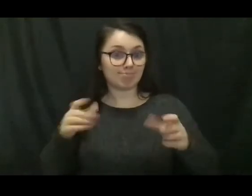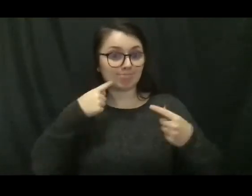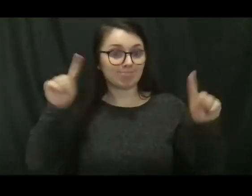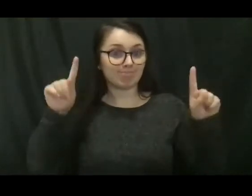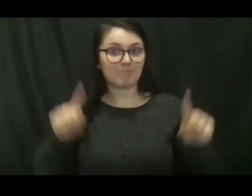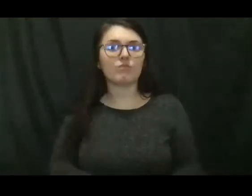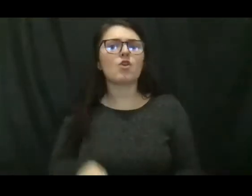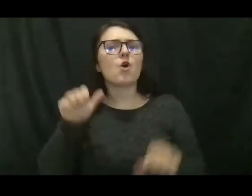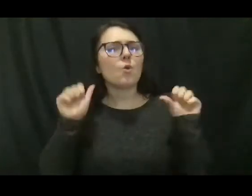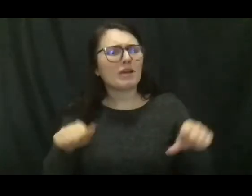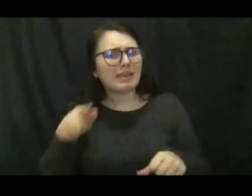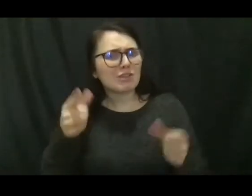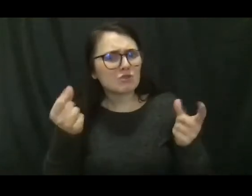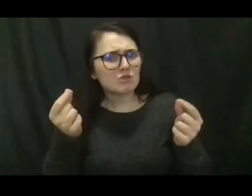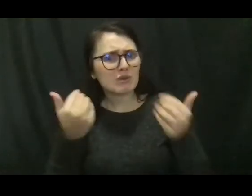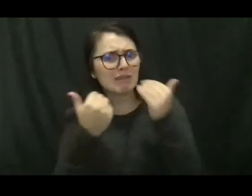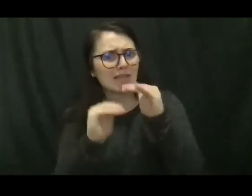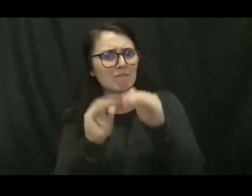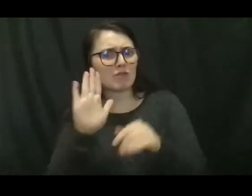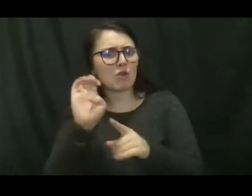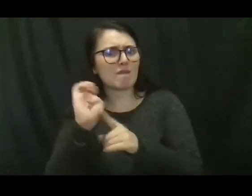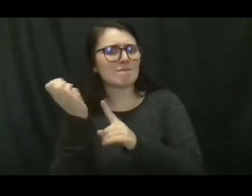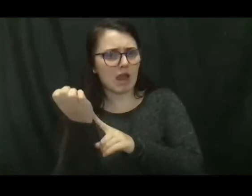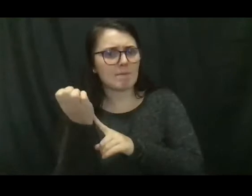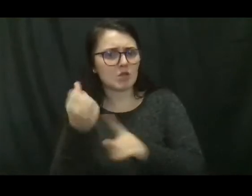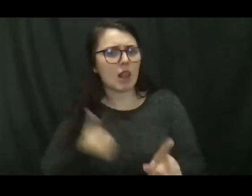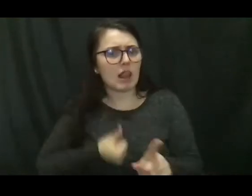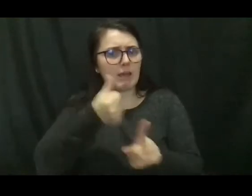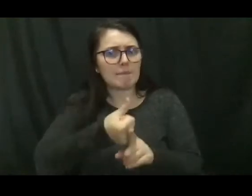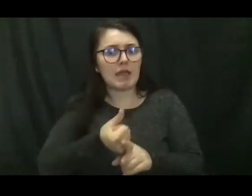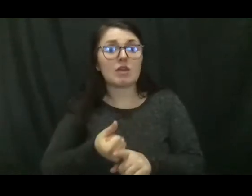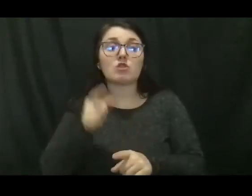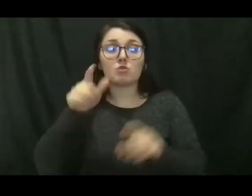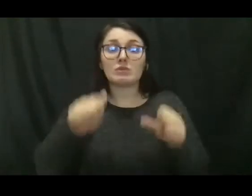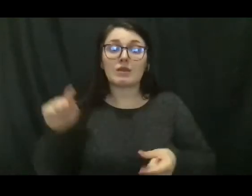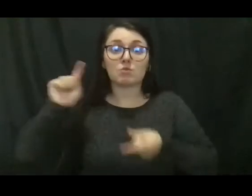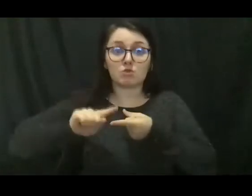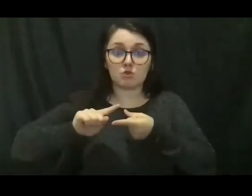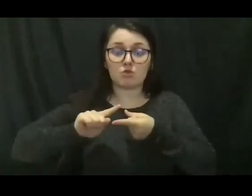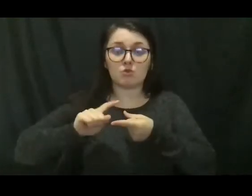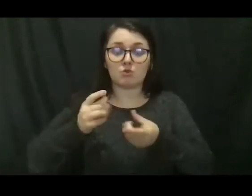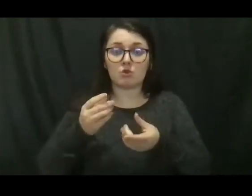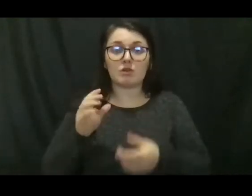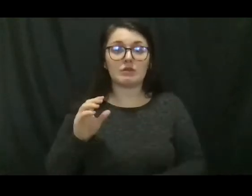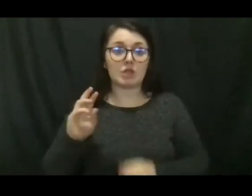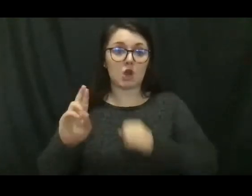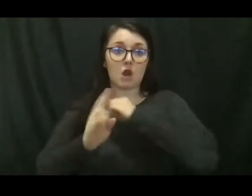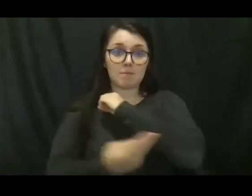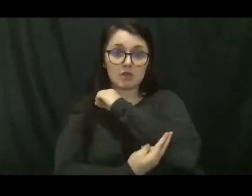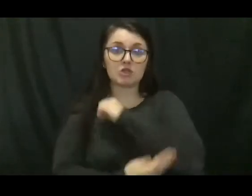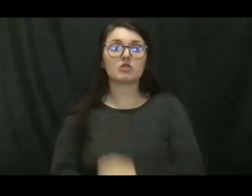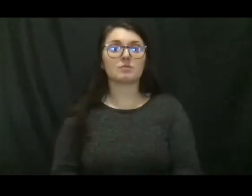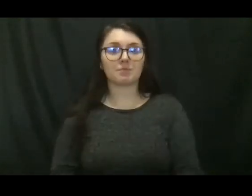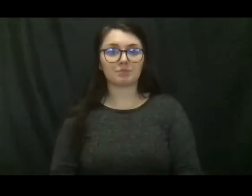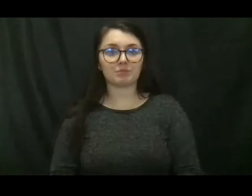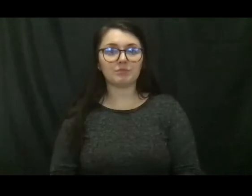limit your environmental impact is you can reduce waste. choose durable, non-disposable